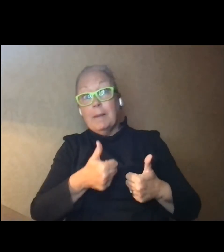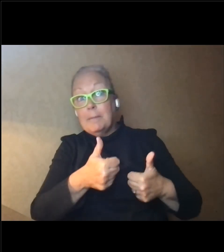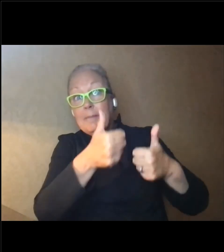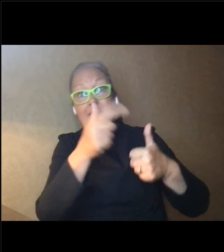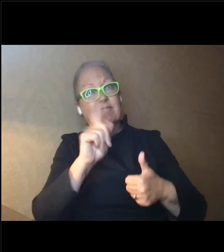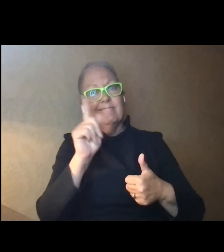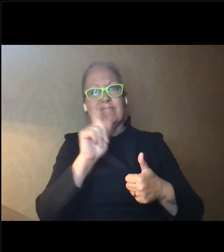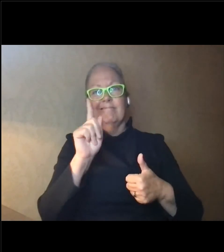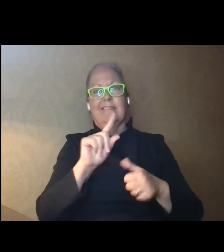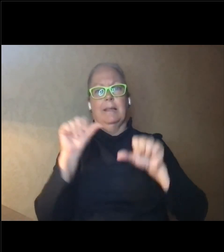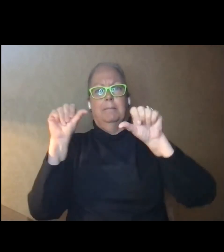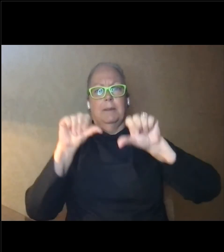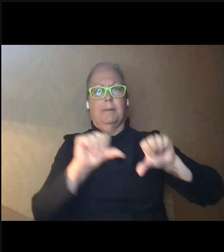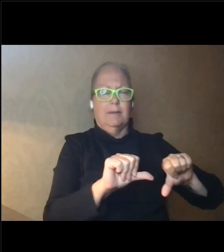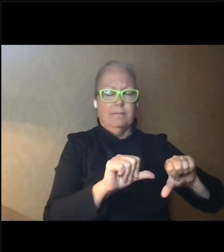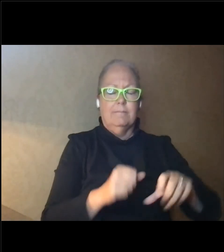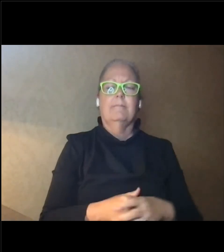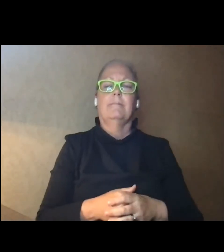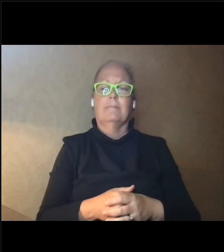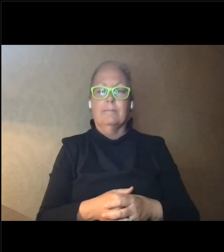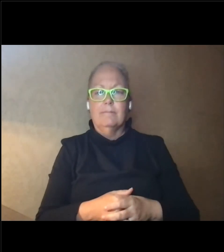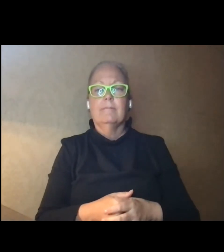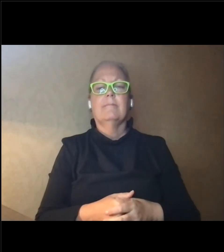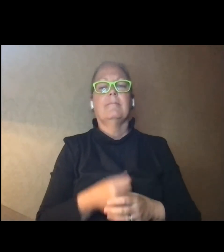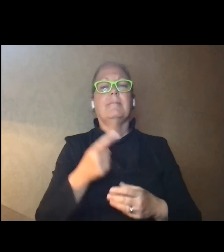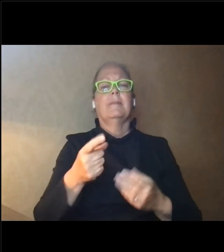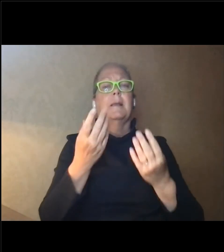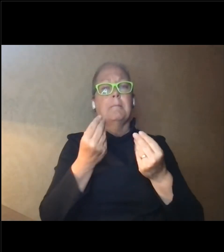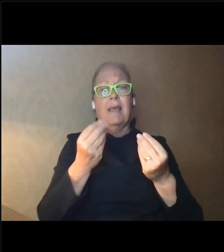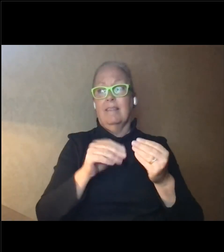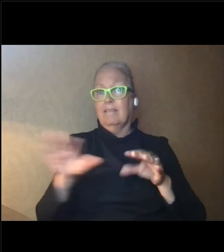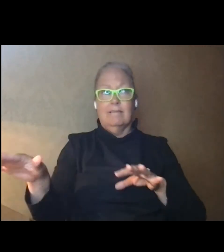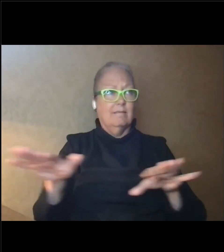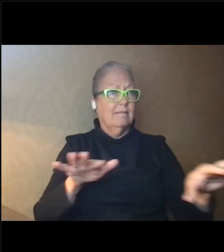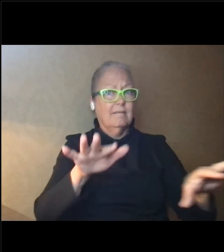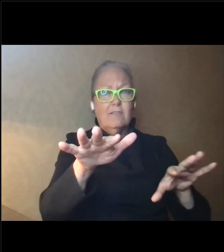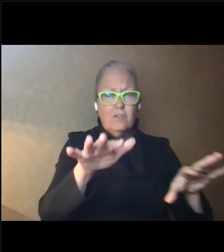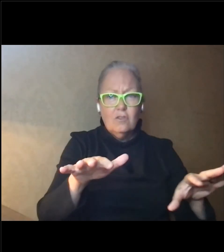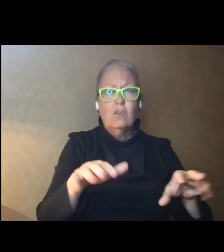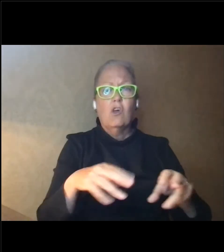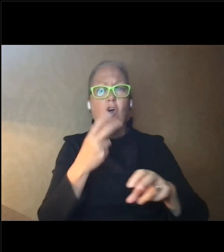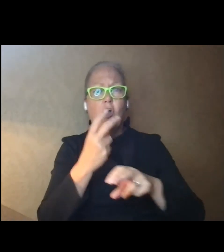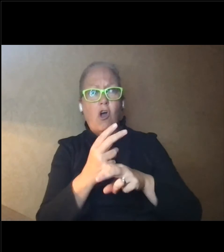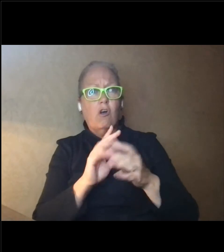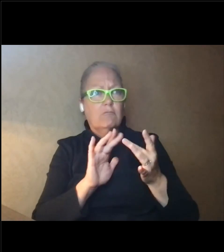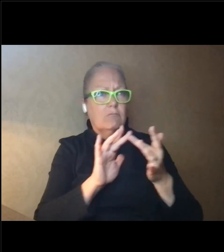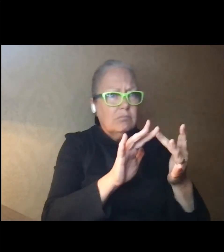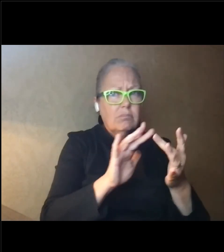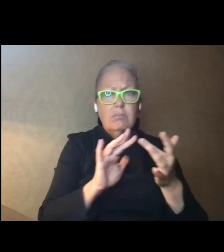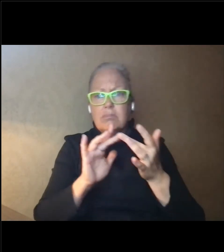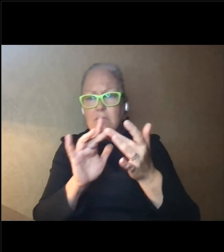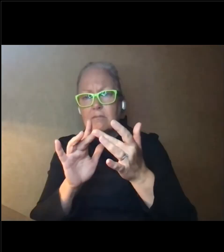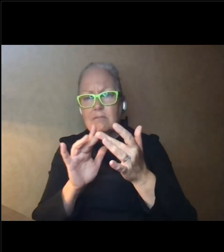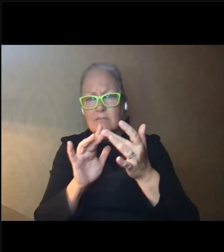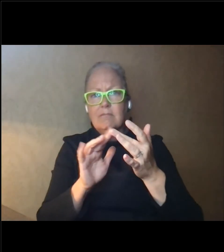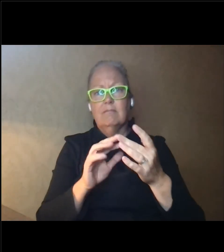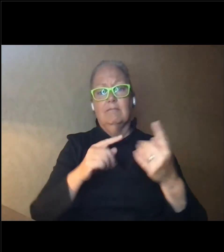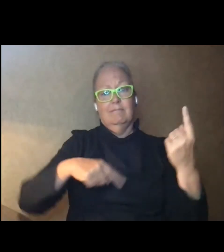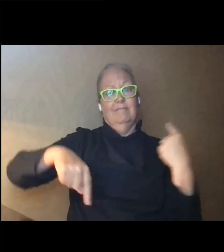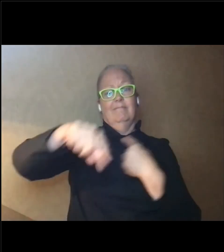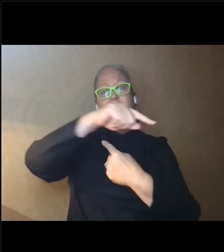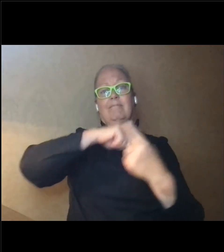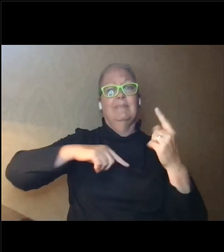well, where we don't really know where they are, a lot of movements, very difficult to reach them. So it's a very difficult situation.